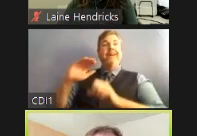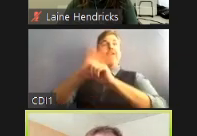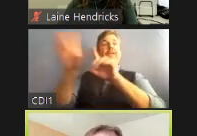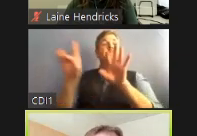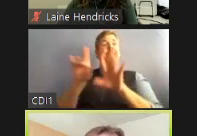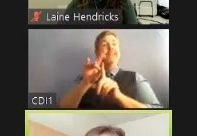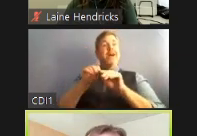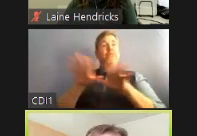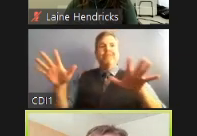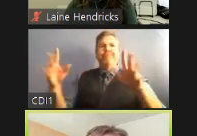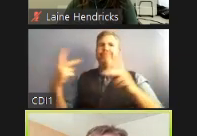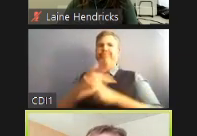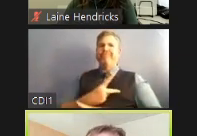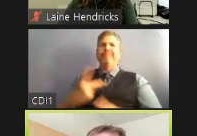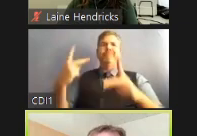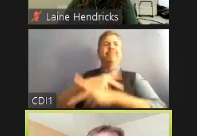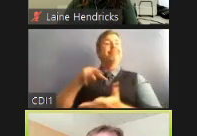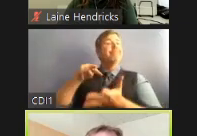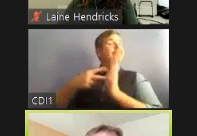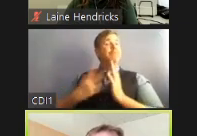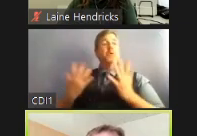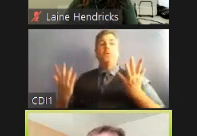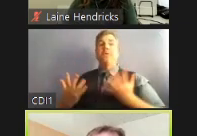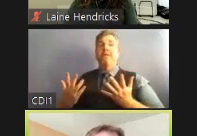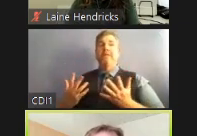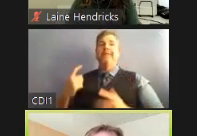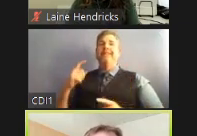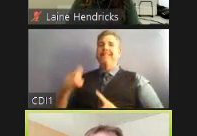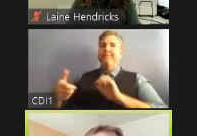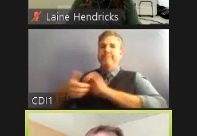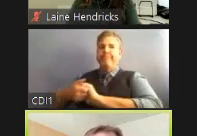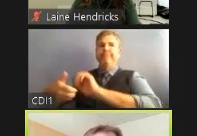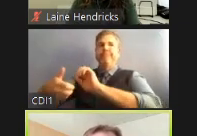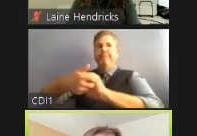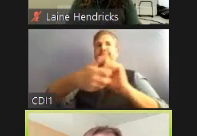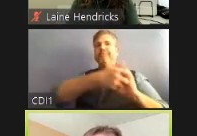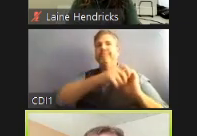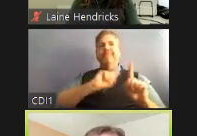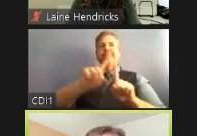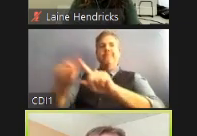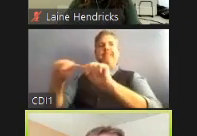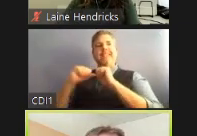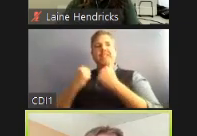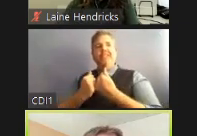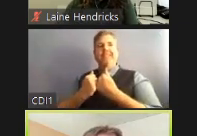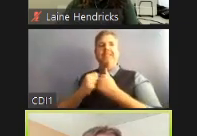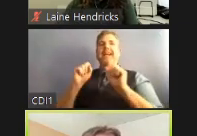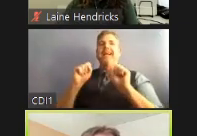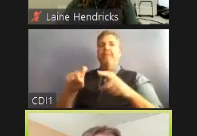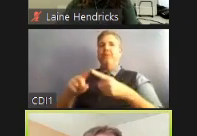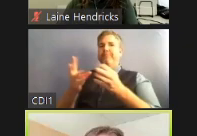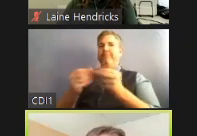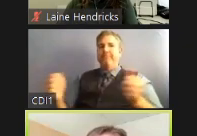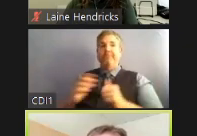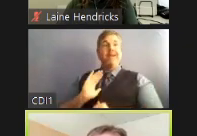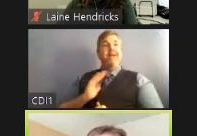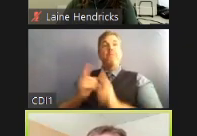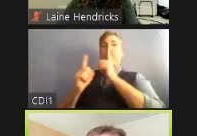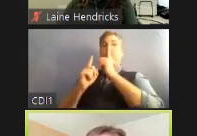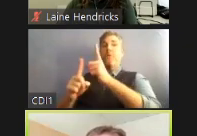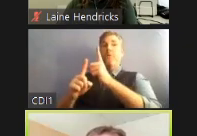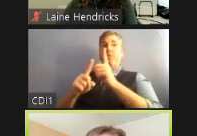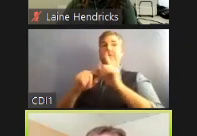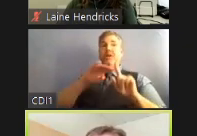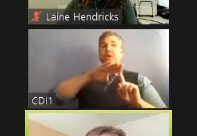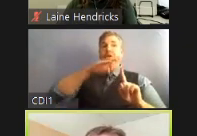coordinated interagency approach to tackle that. And our goal is to flatten the curve in the canal area of San Rafael. And so